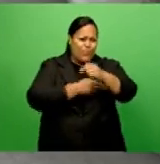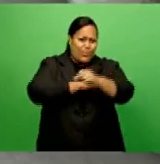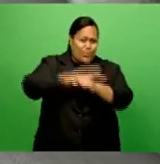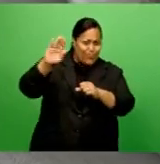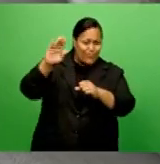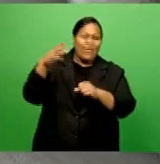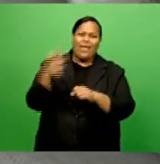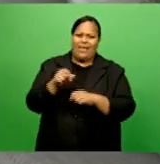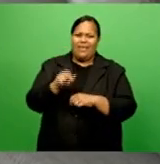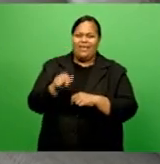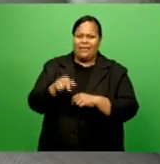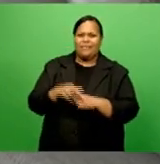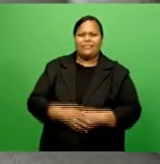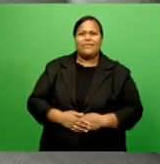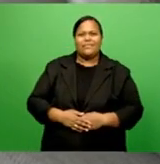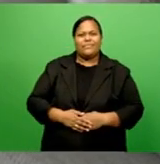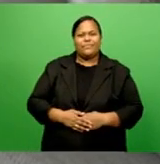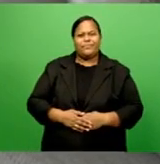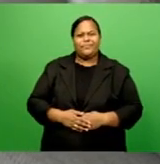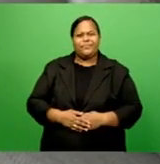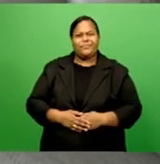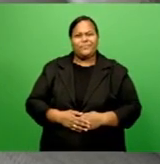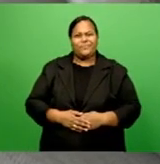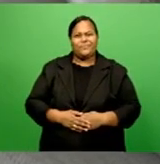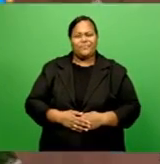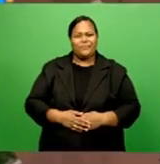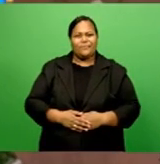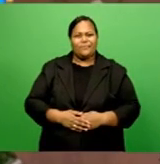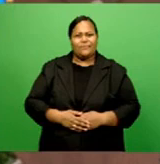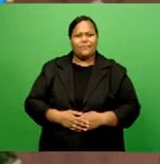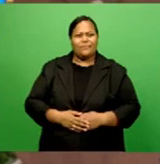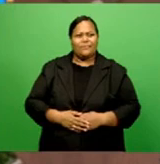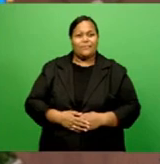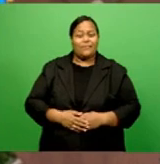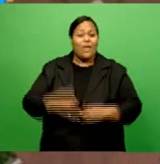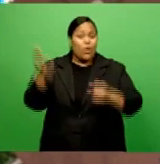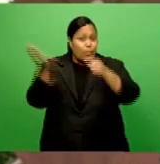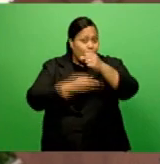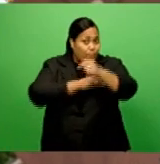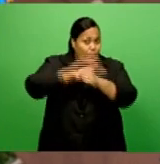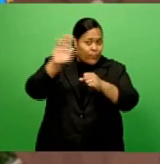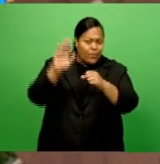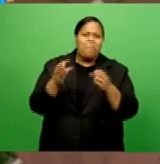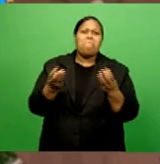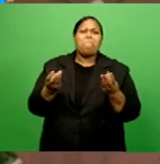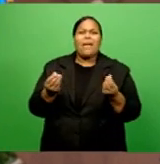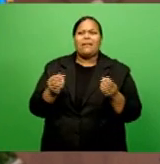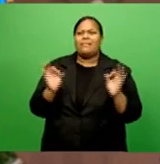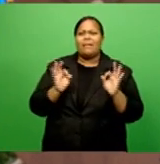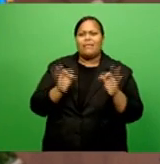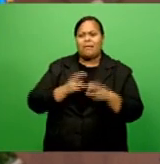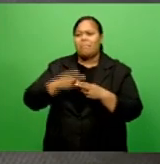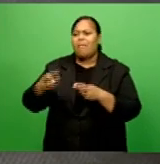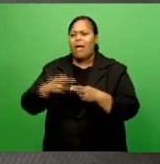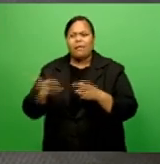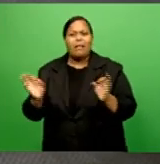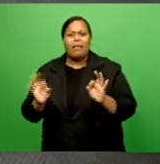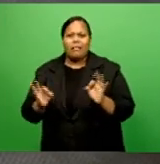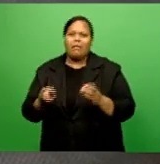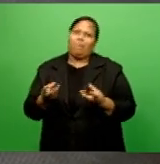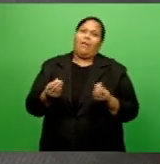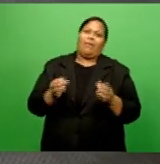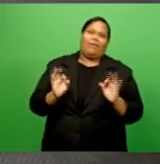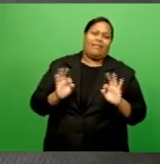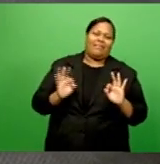have sugar cane, and if you don't get money, you don't eat. If you don't plant, you don't eat. So I always